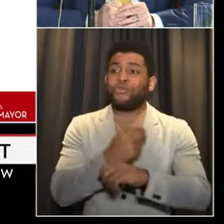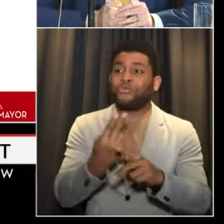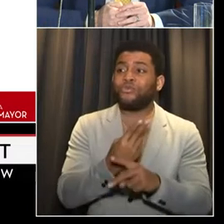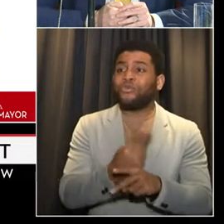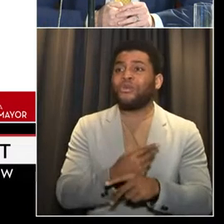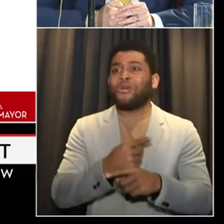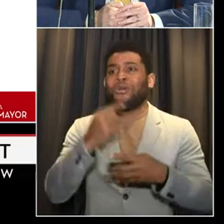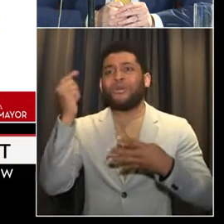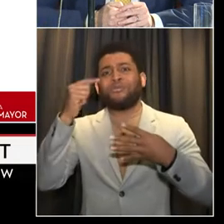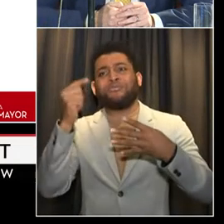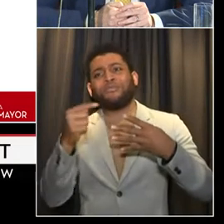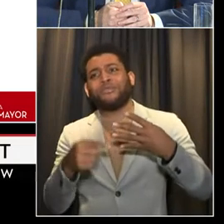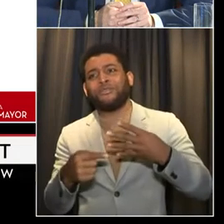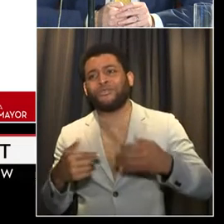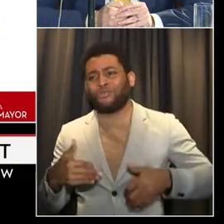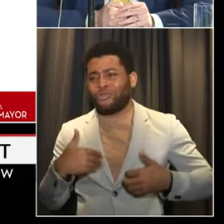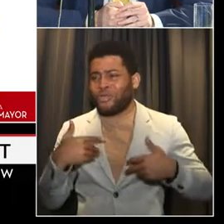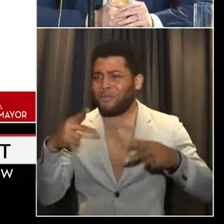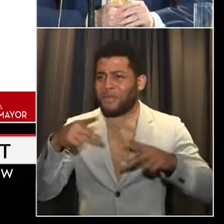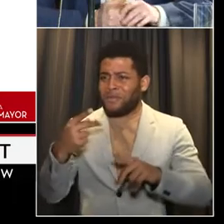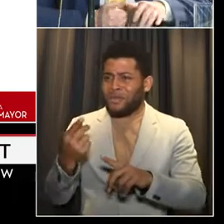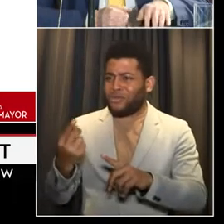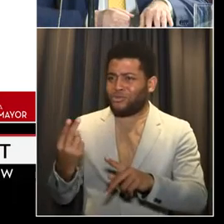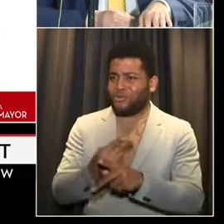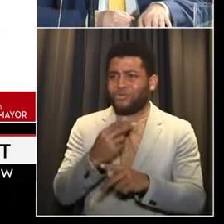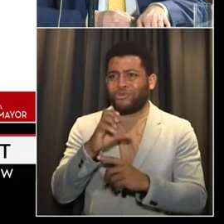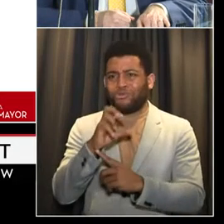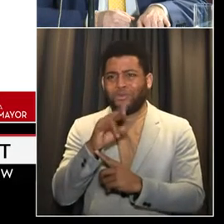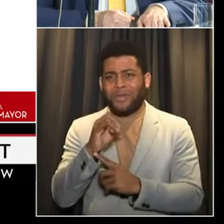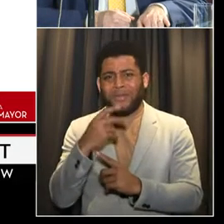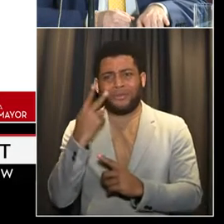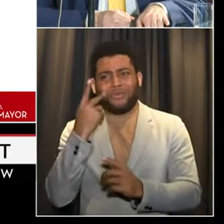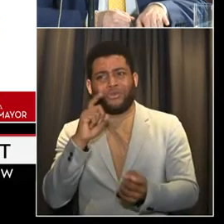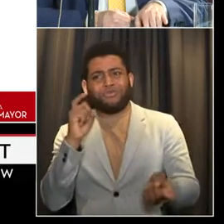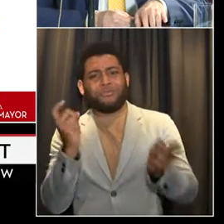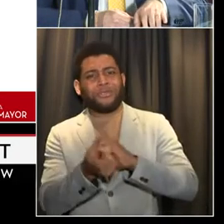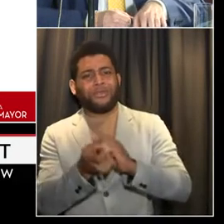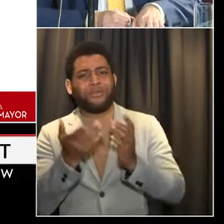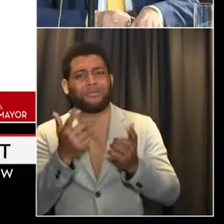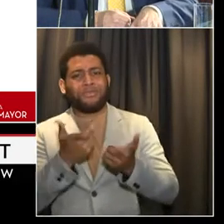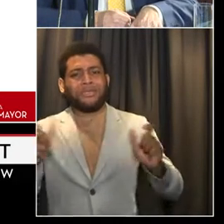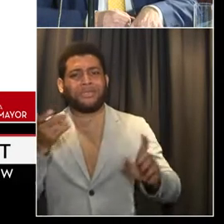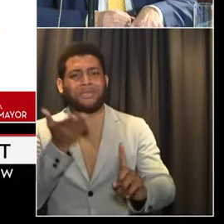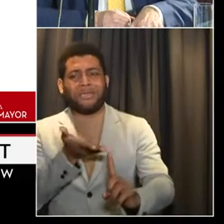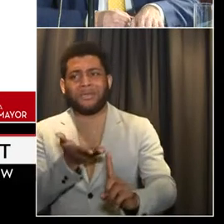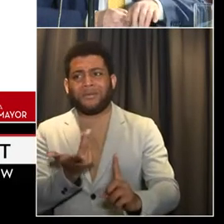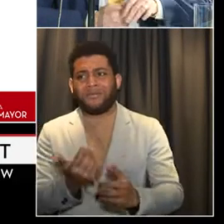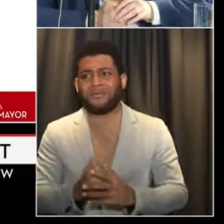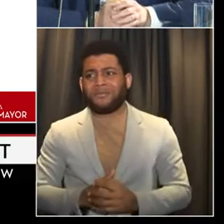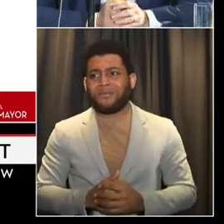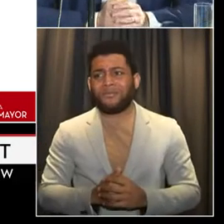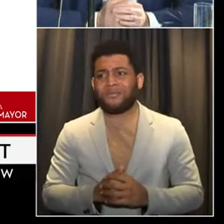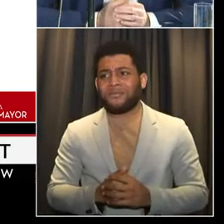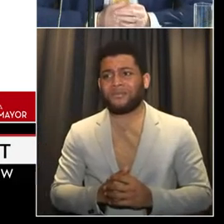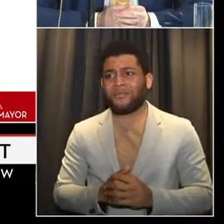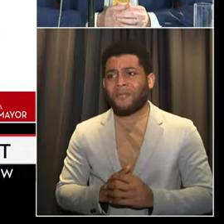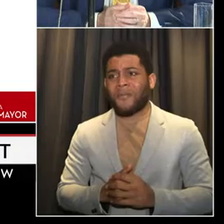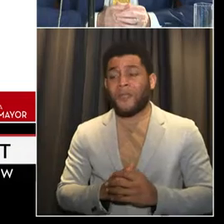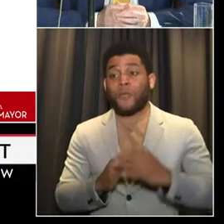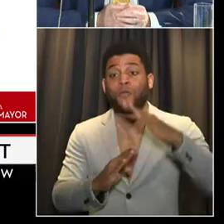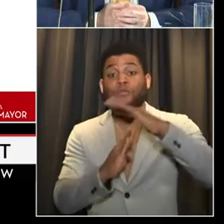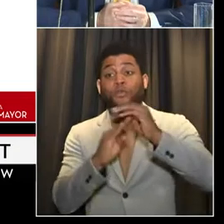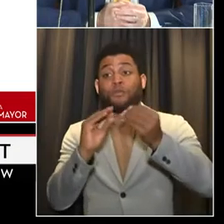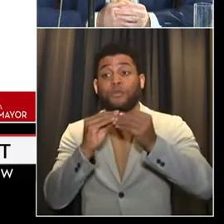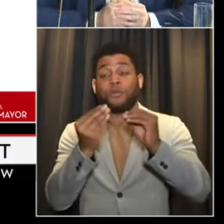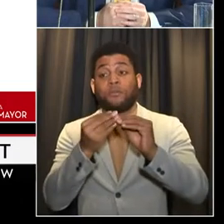crimes. So we have seen changes there. The top number, and sometimes we're